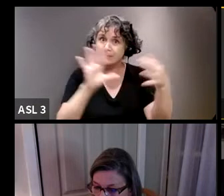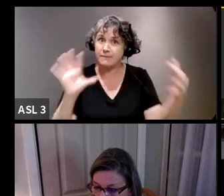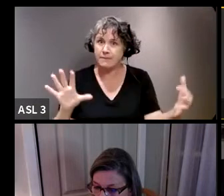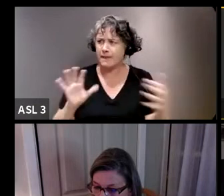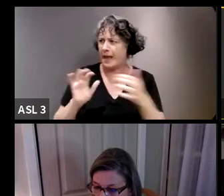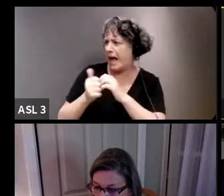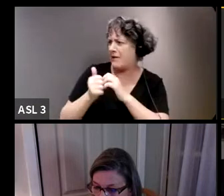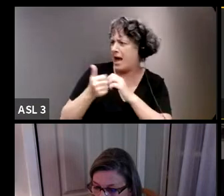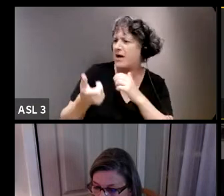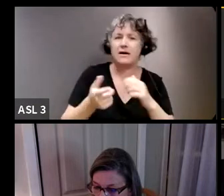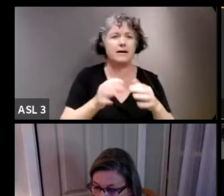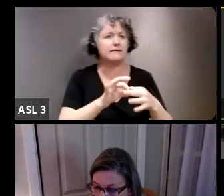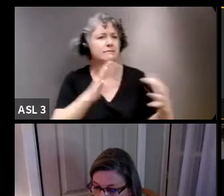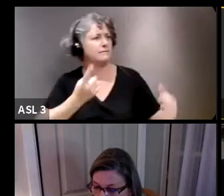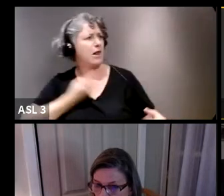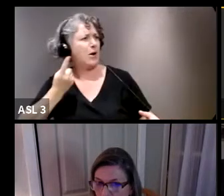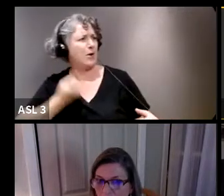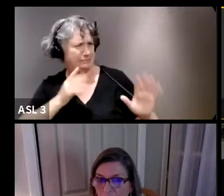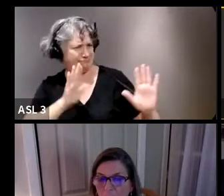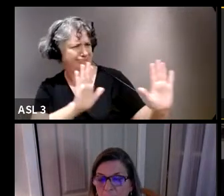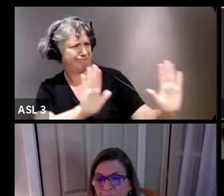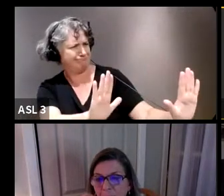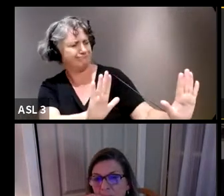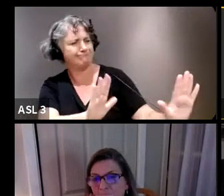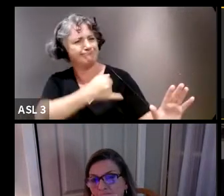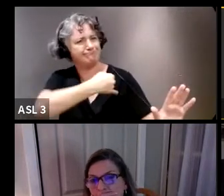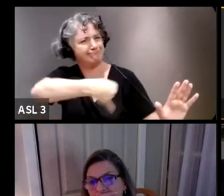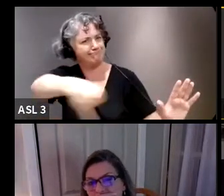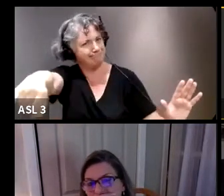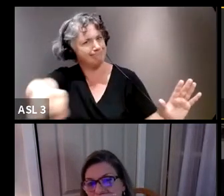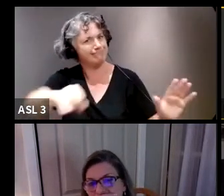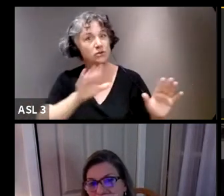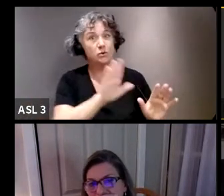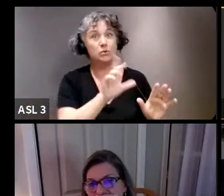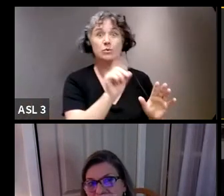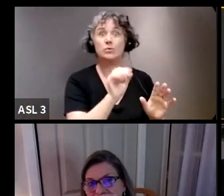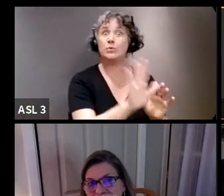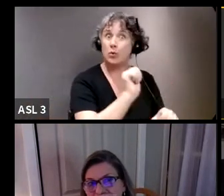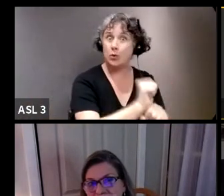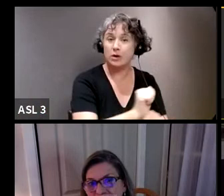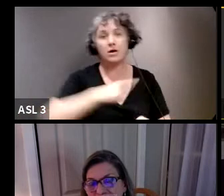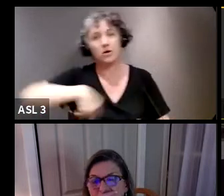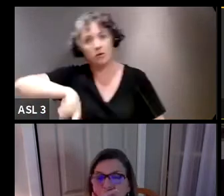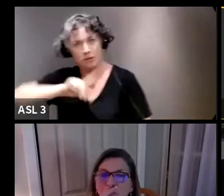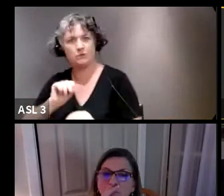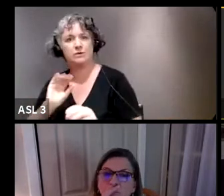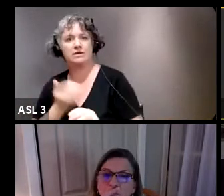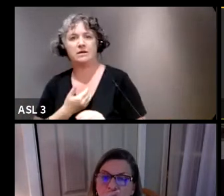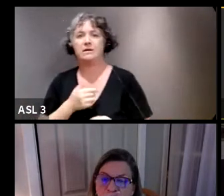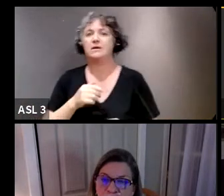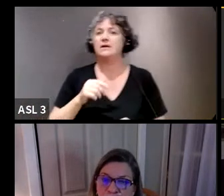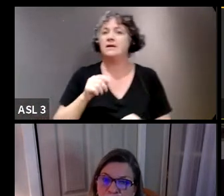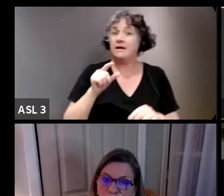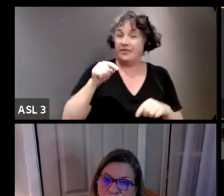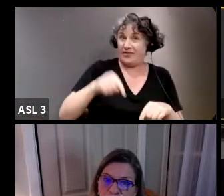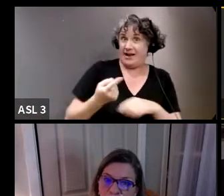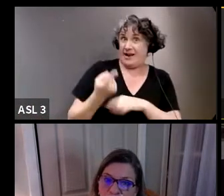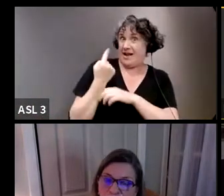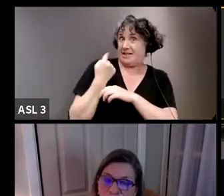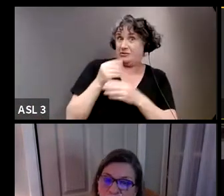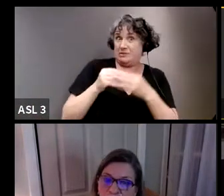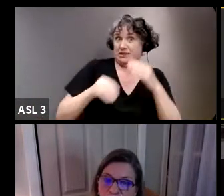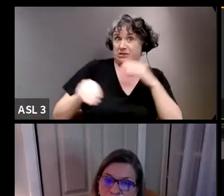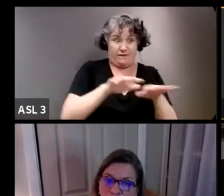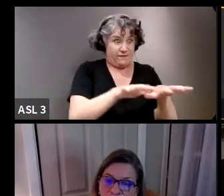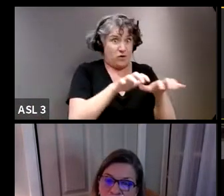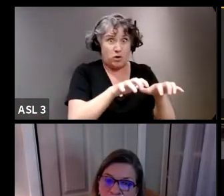coming with us i would like to end by reminding the members of this board that when they approve the 2022 budget even at frozen levels they